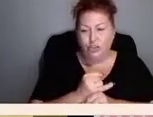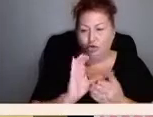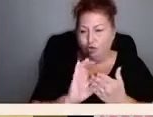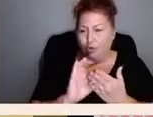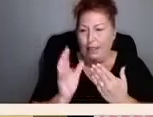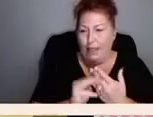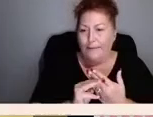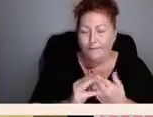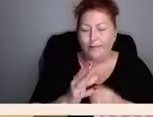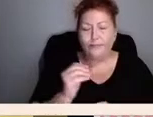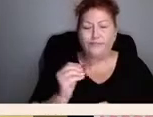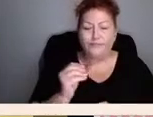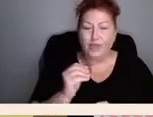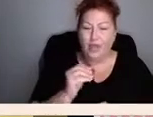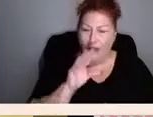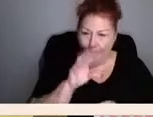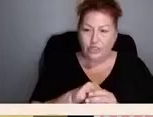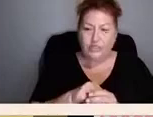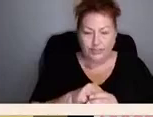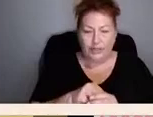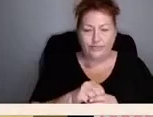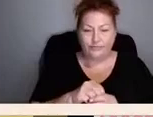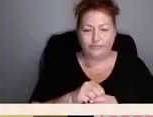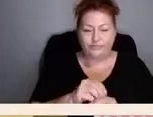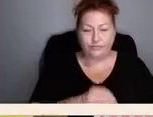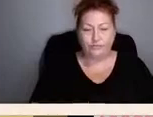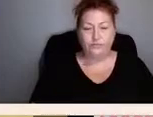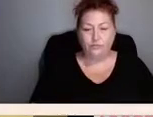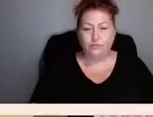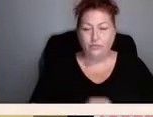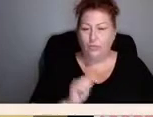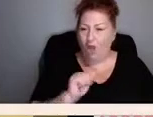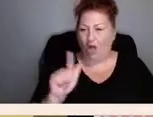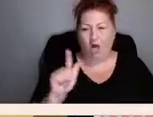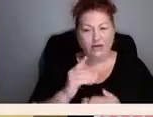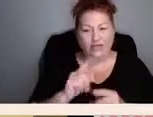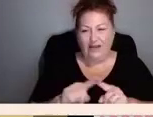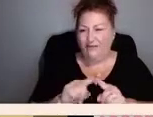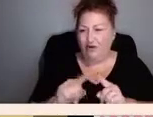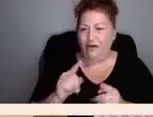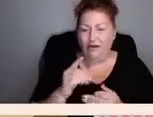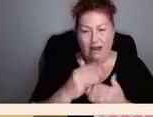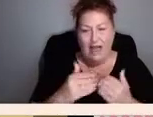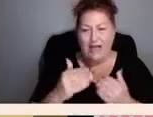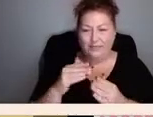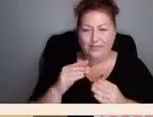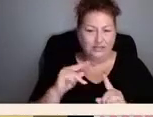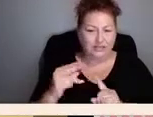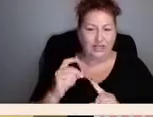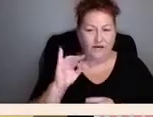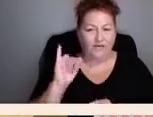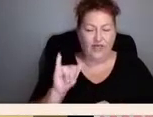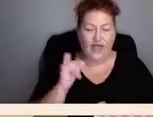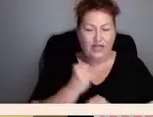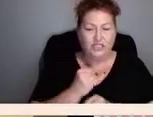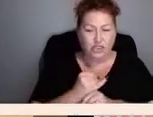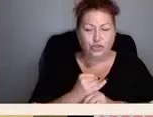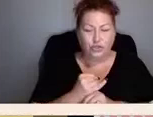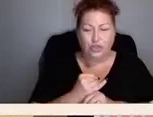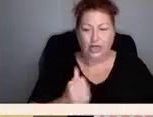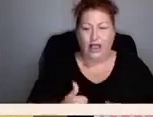curriculum, and participants participate in all aspects of the institution's campus life.